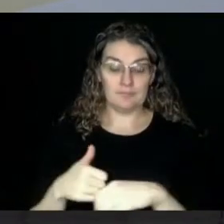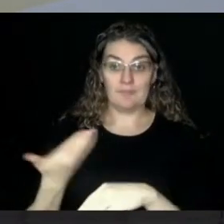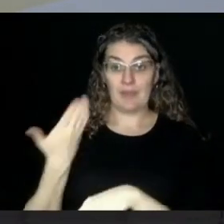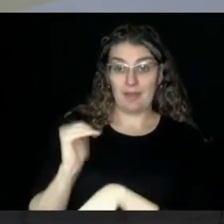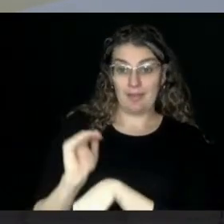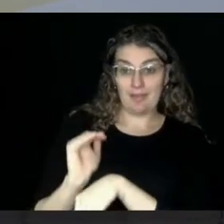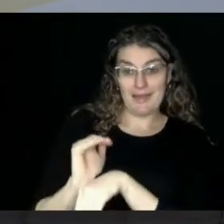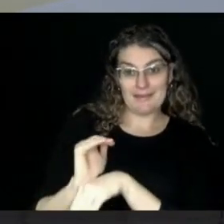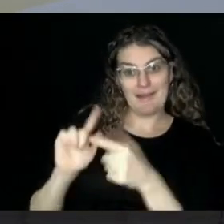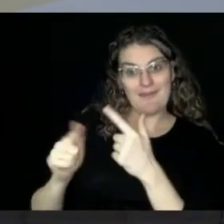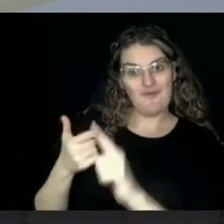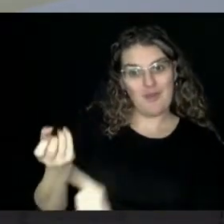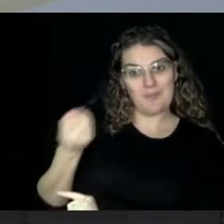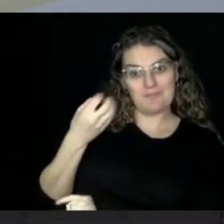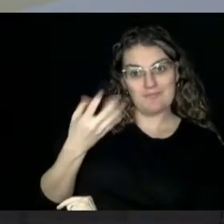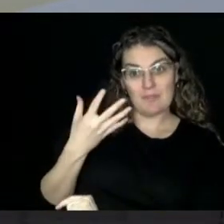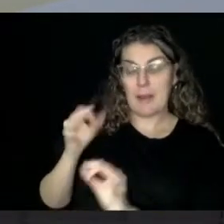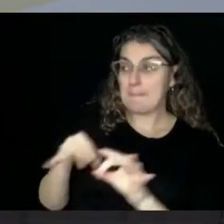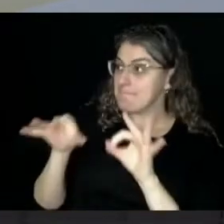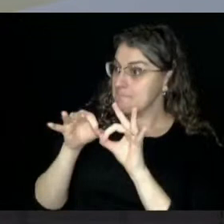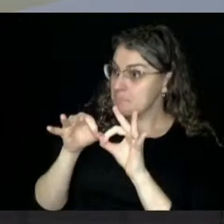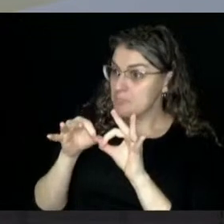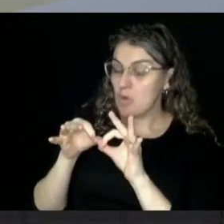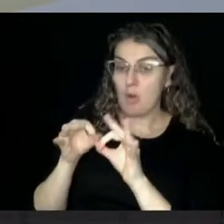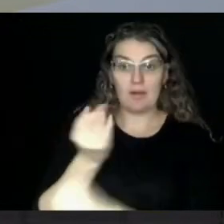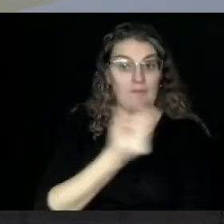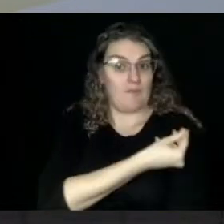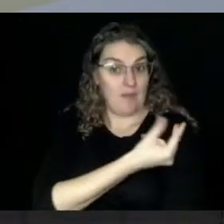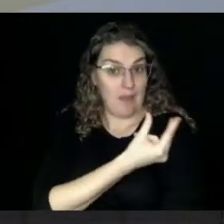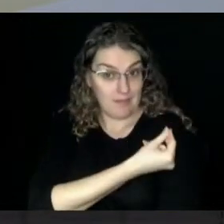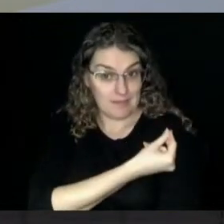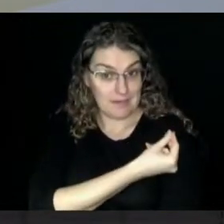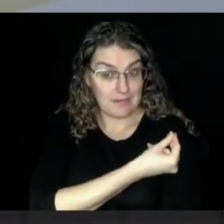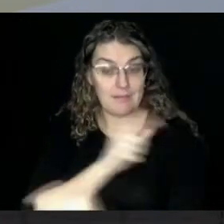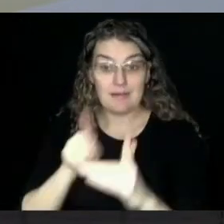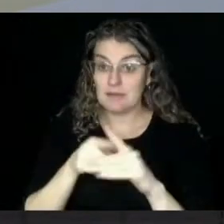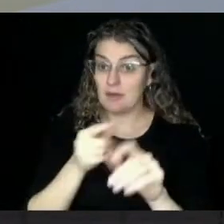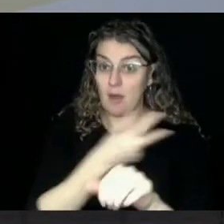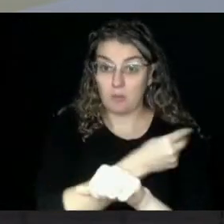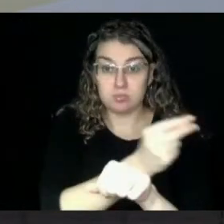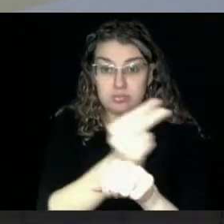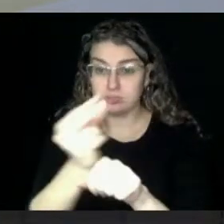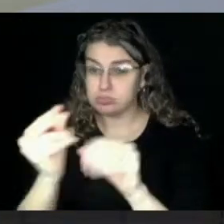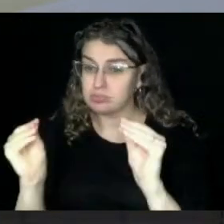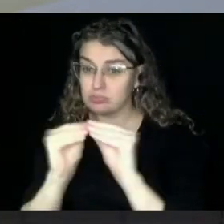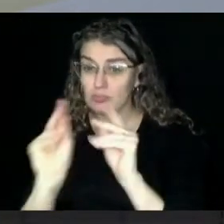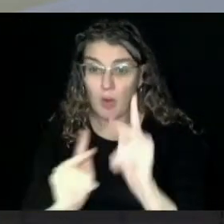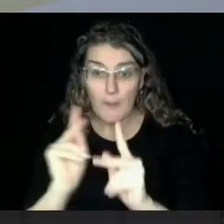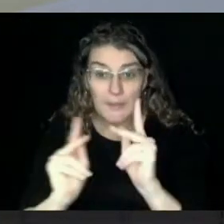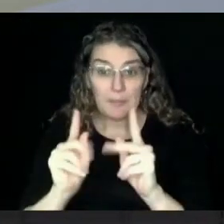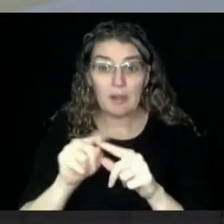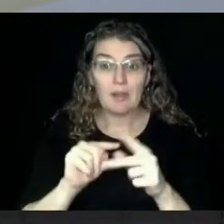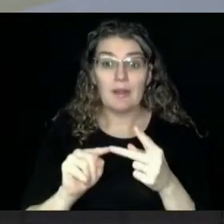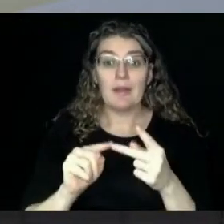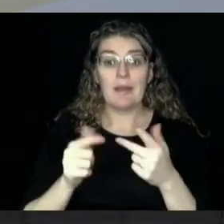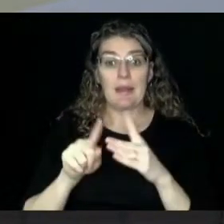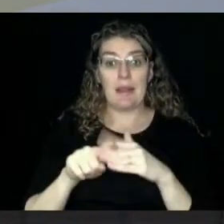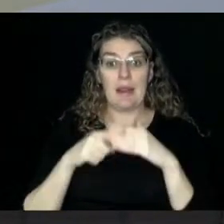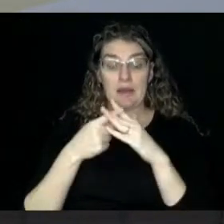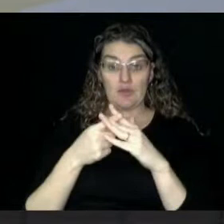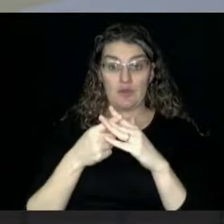down now and get more people vaccinated so that we can look forward to perhaps having a different looking